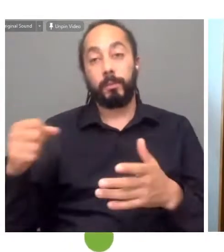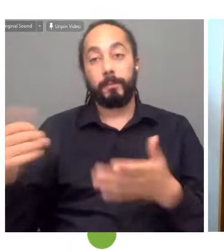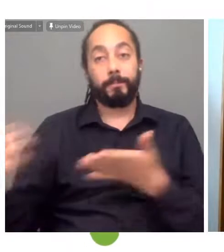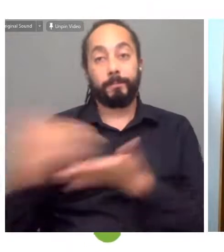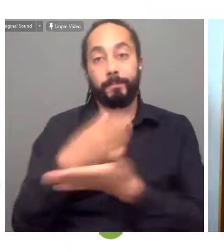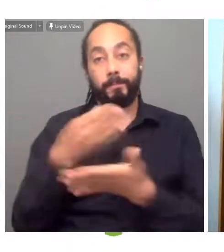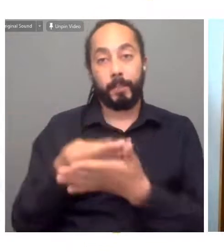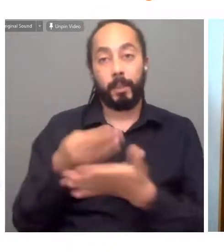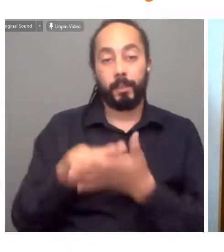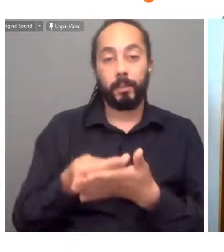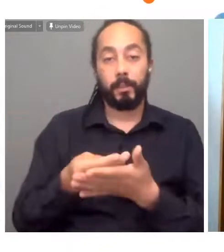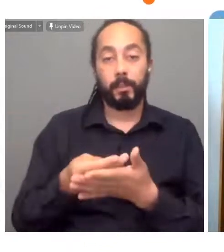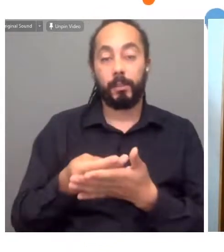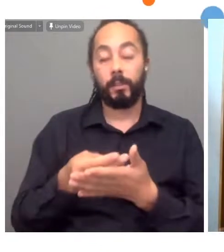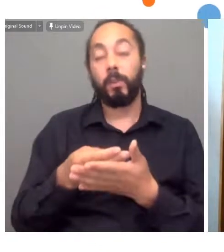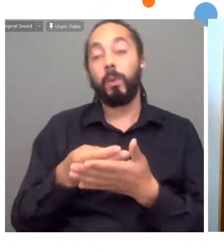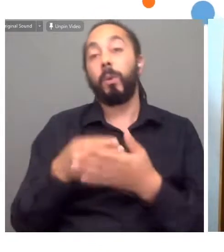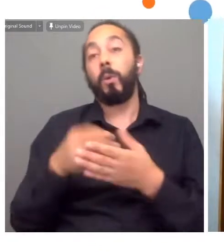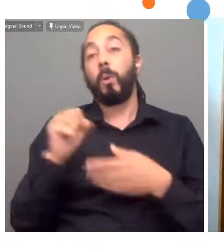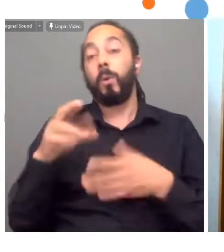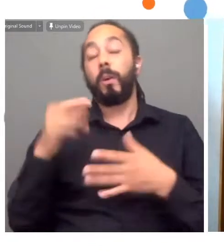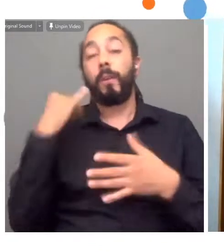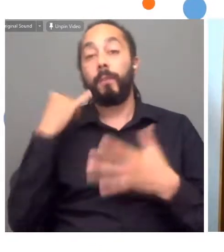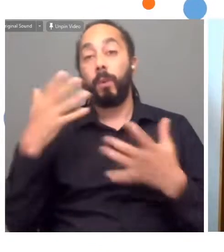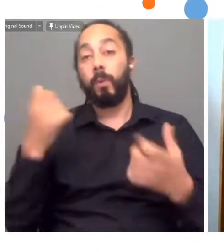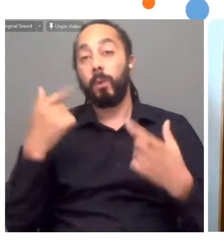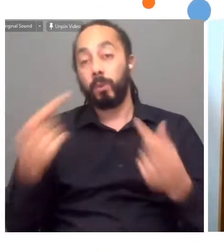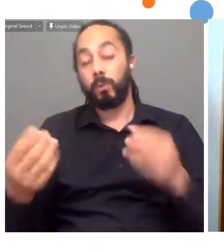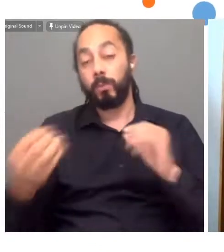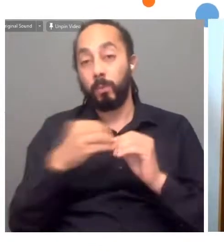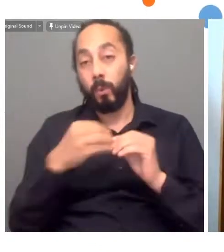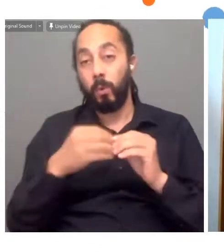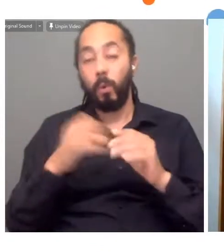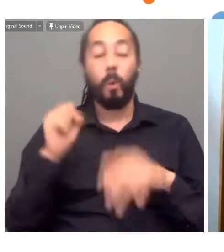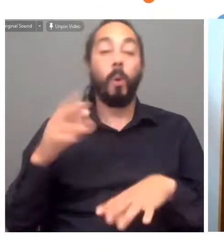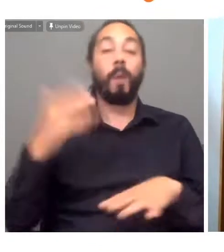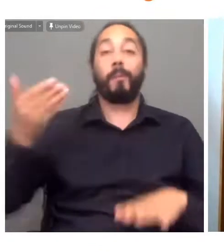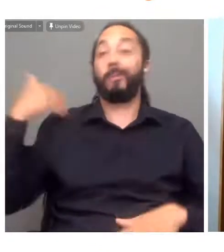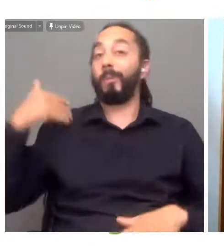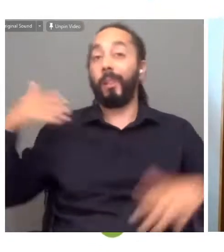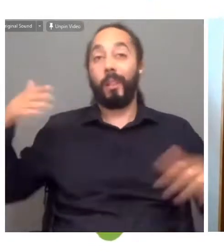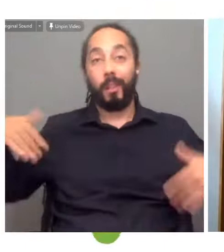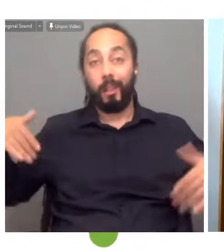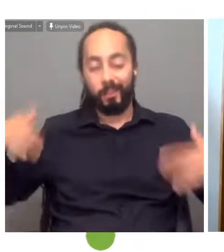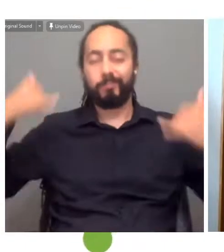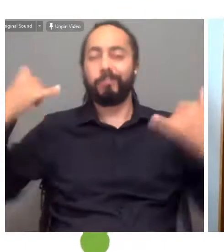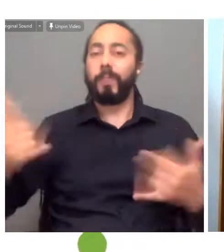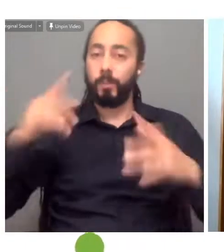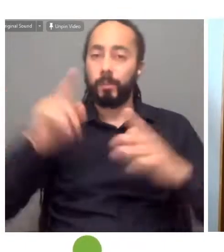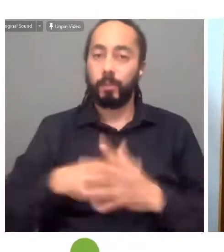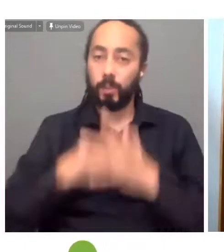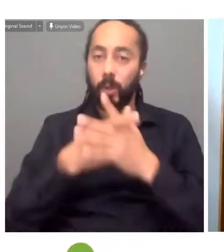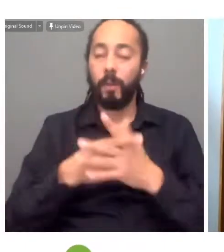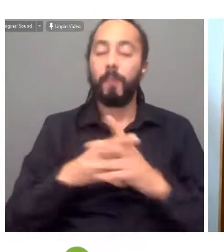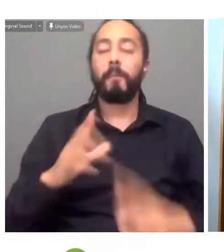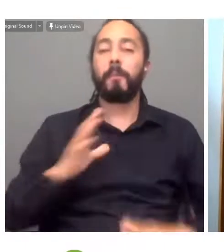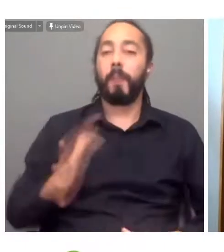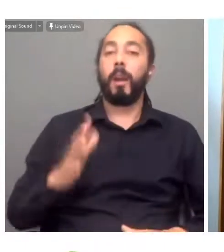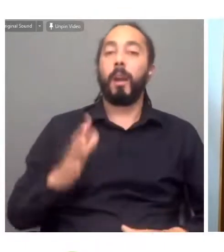do more than what they did, or start doing it if they didn't do it before, I think we need to be there to help